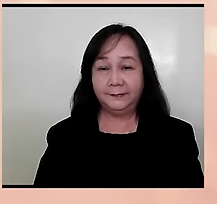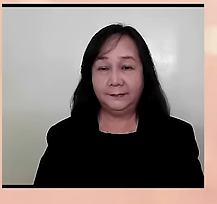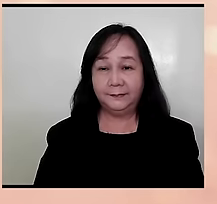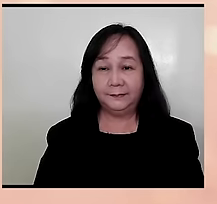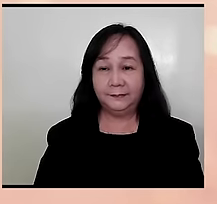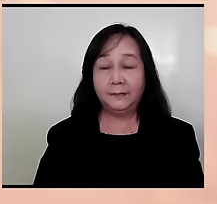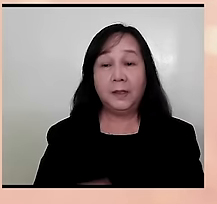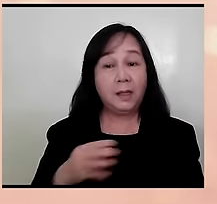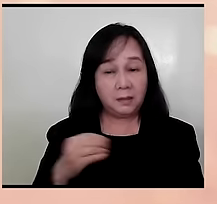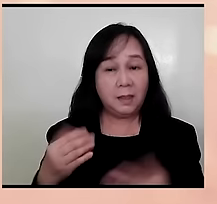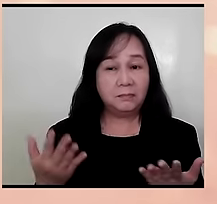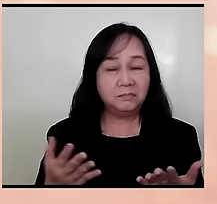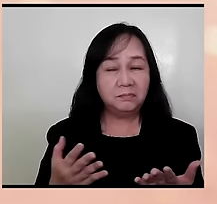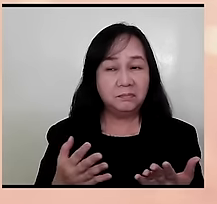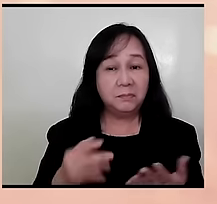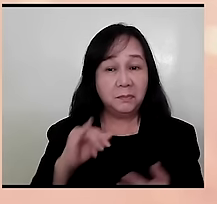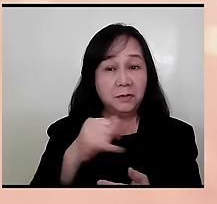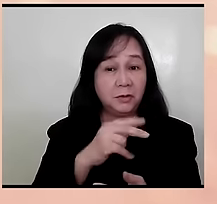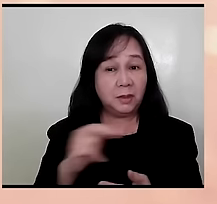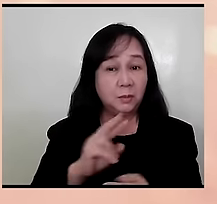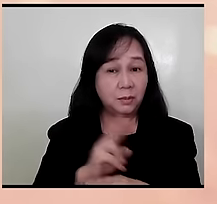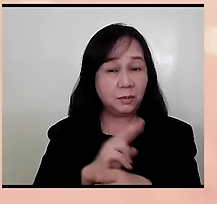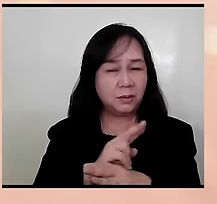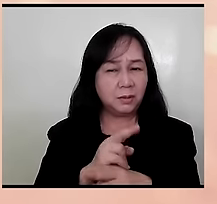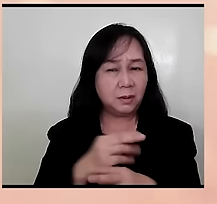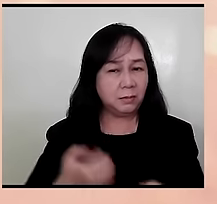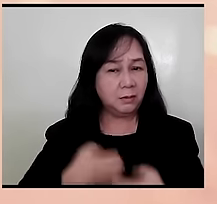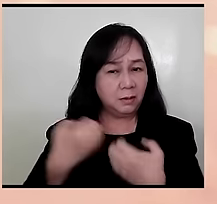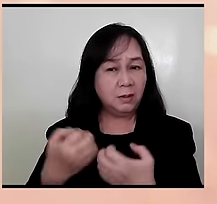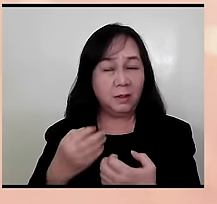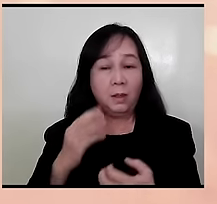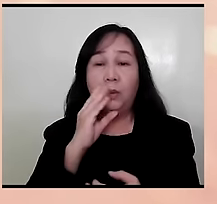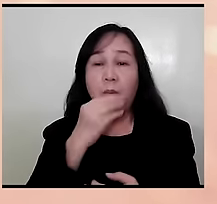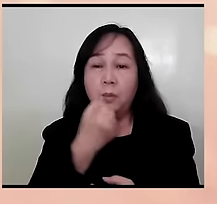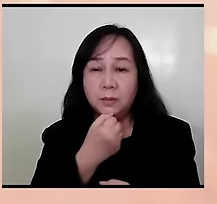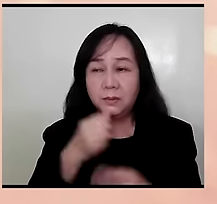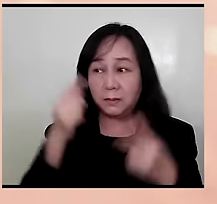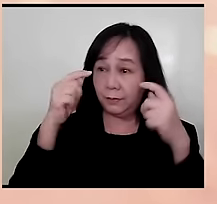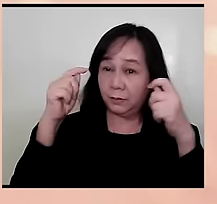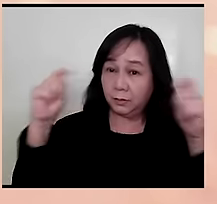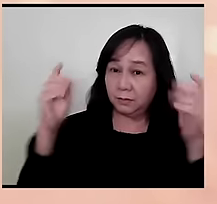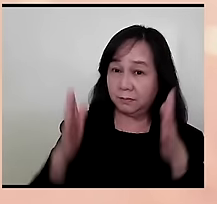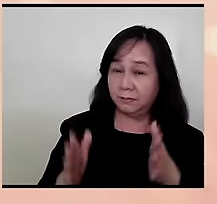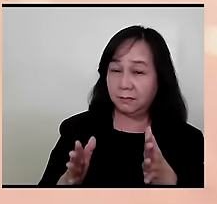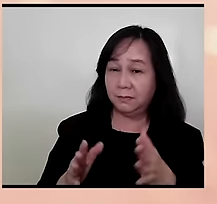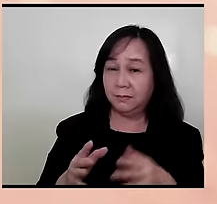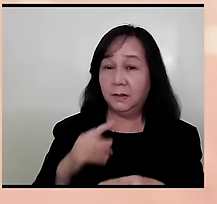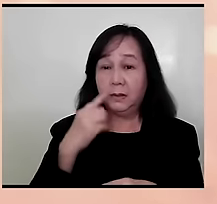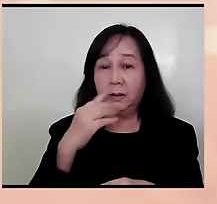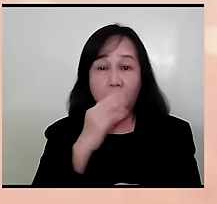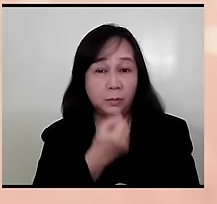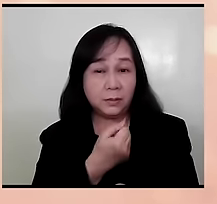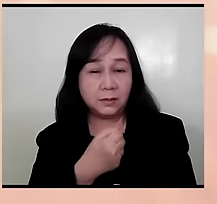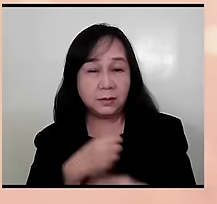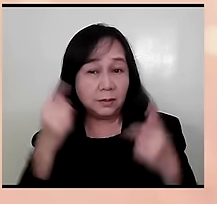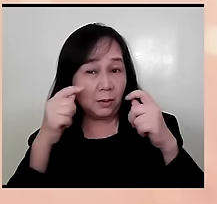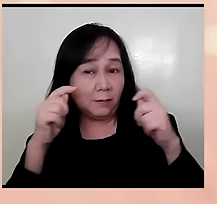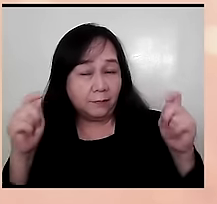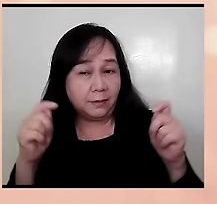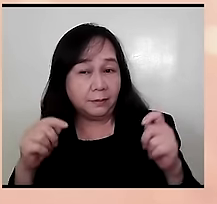And then he uses an expression, who is the victor? Who is the triumphant